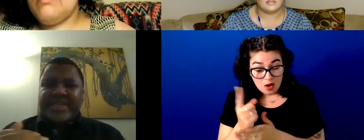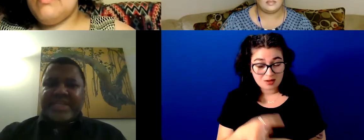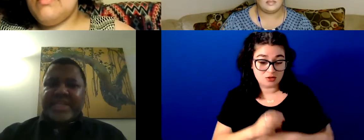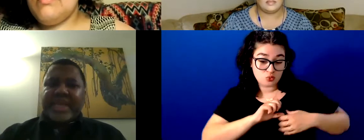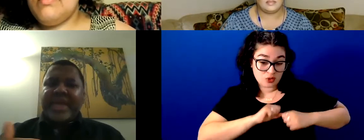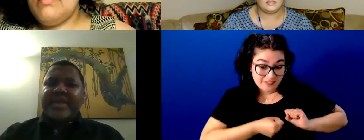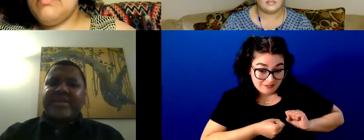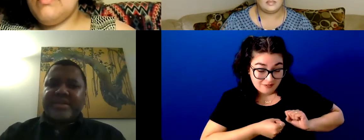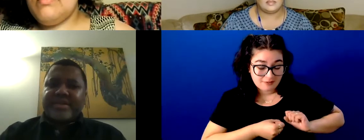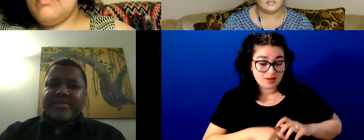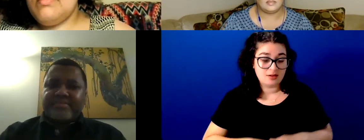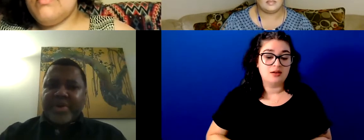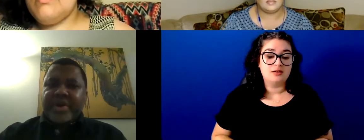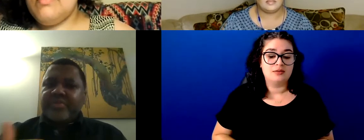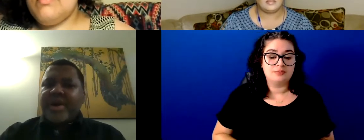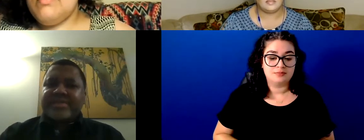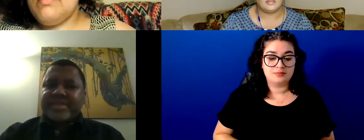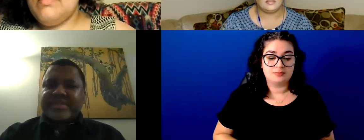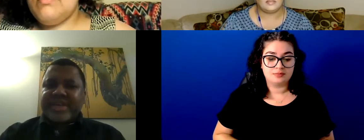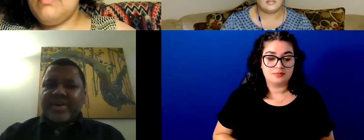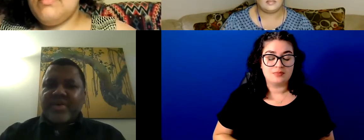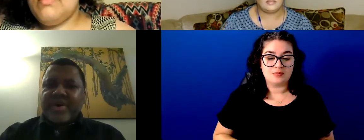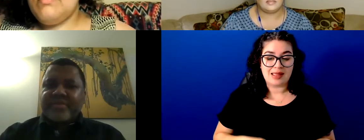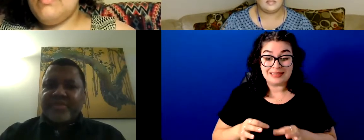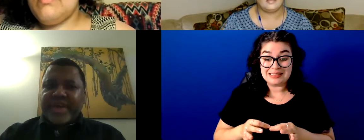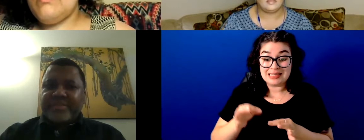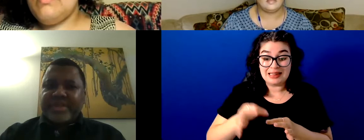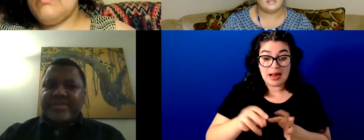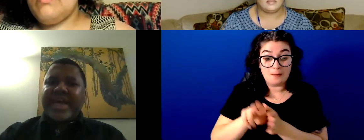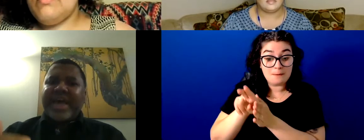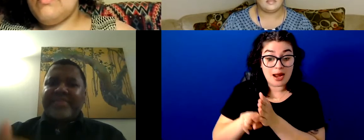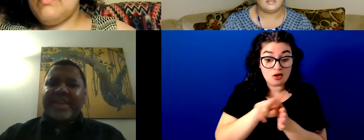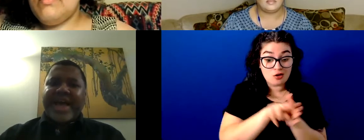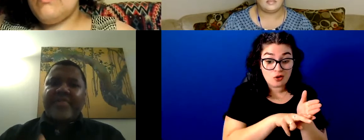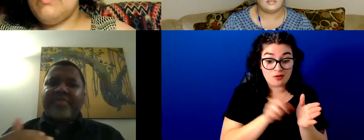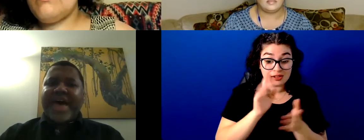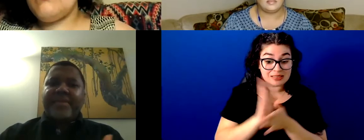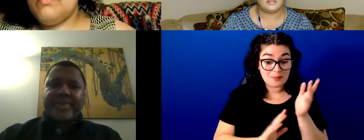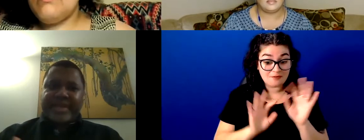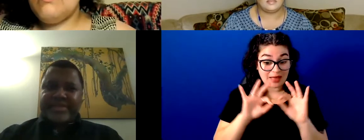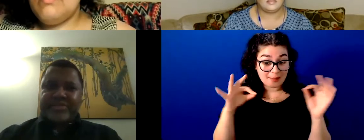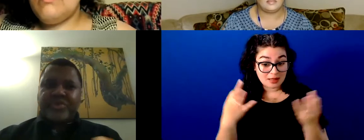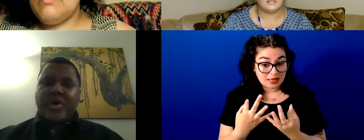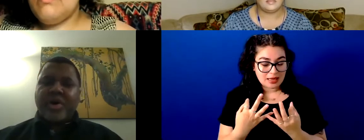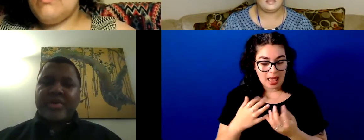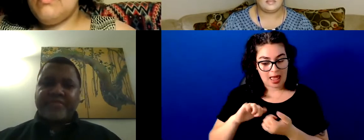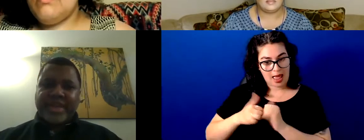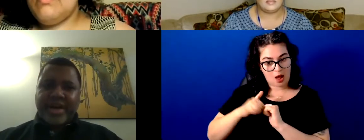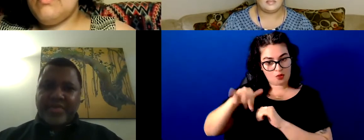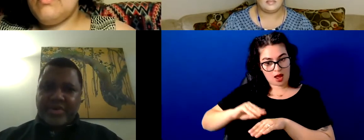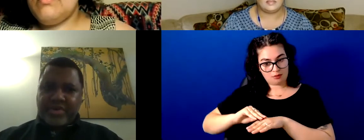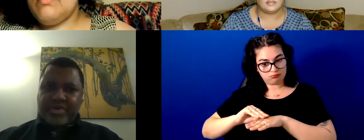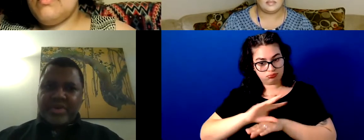and the delayed burial processes that go on for families, and then how that plays into all of